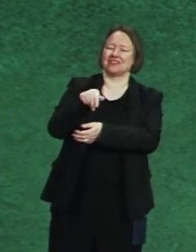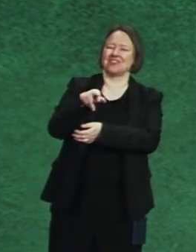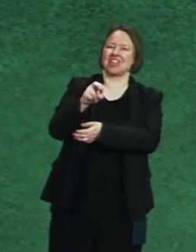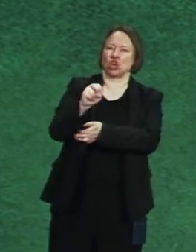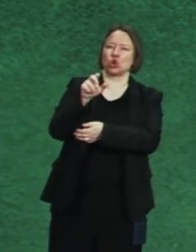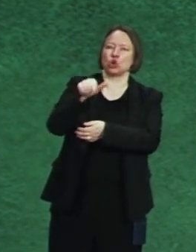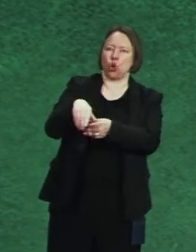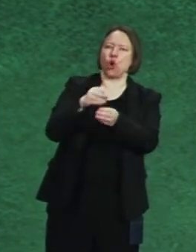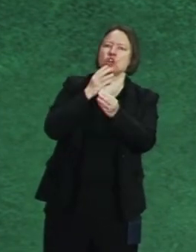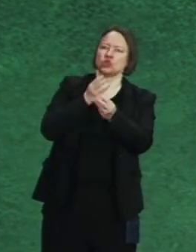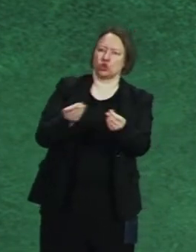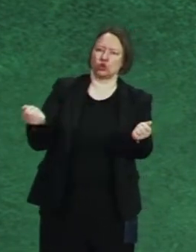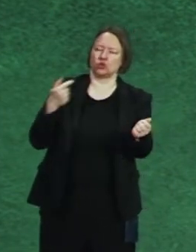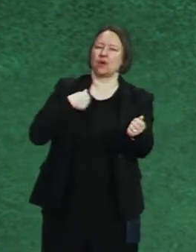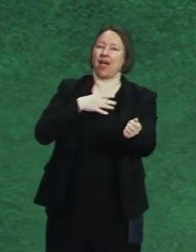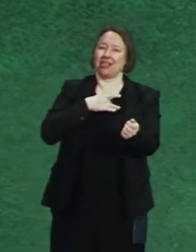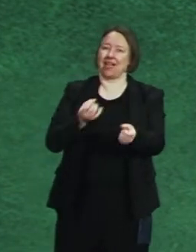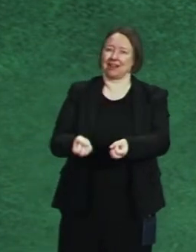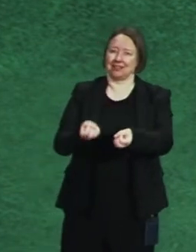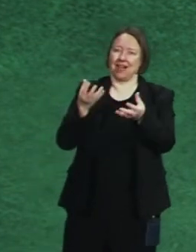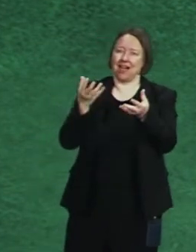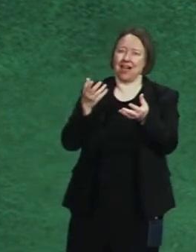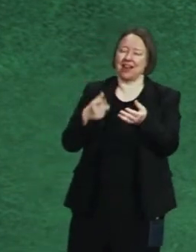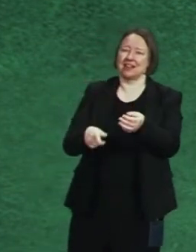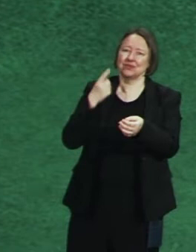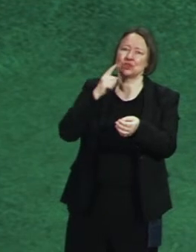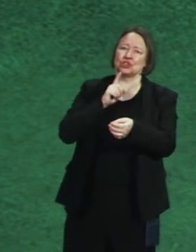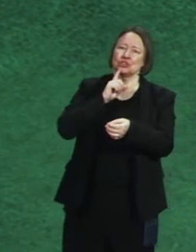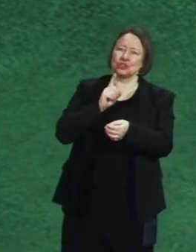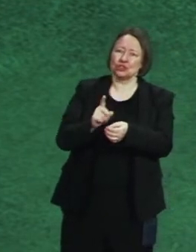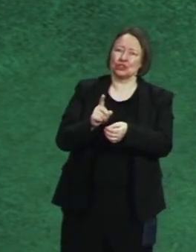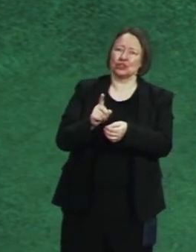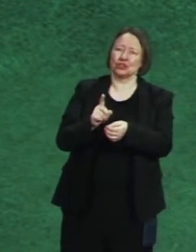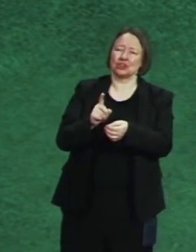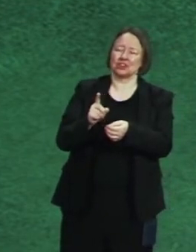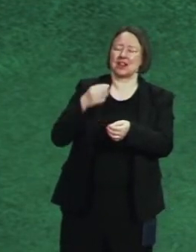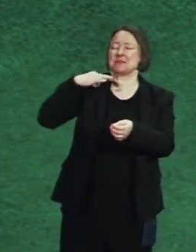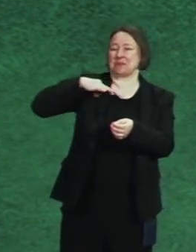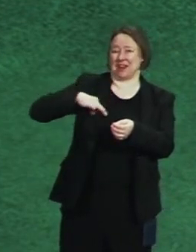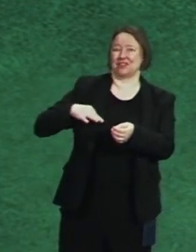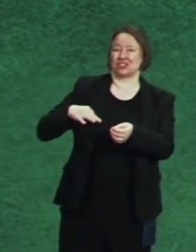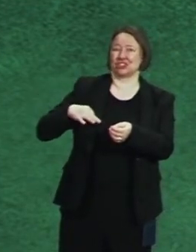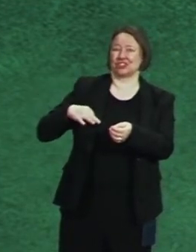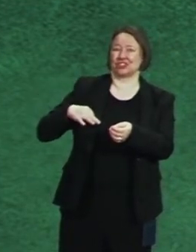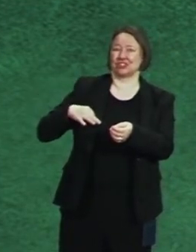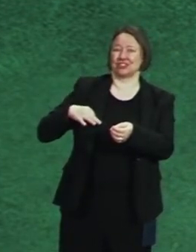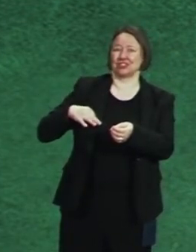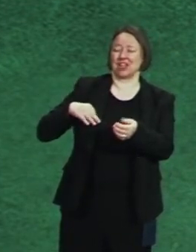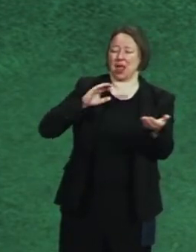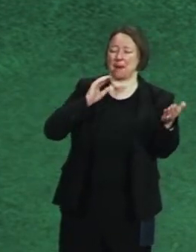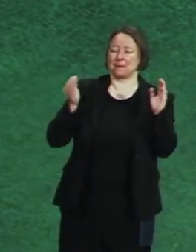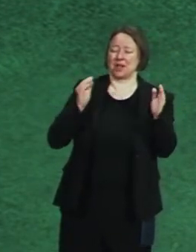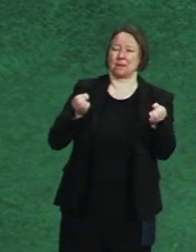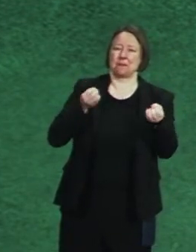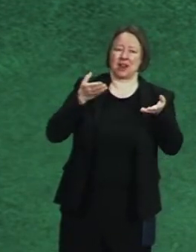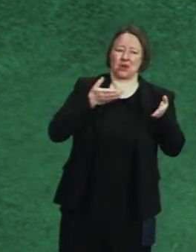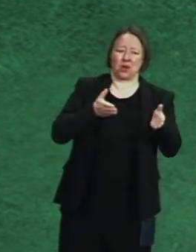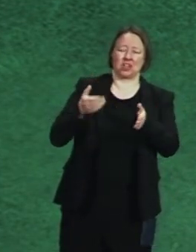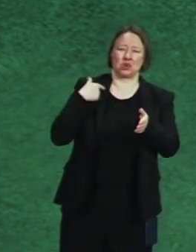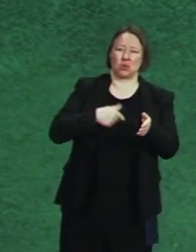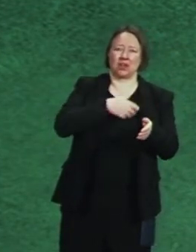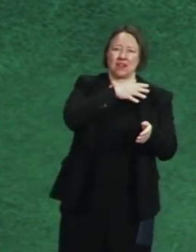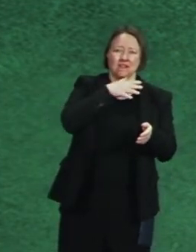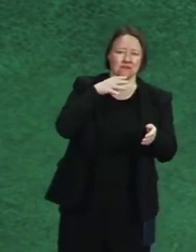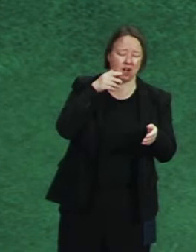Your solution, which I like a lot, is certainly beneficial in comparison to many ways in which we farm